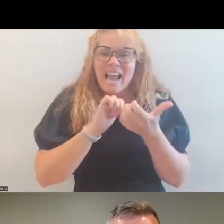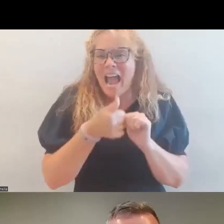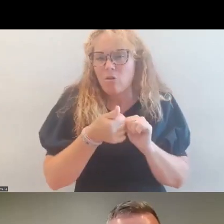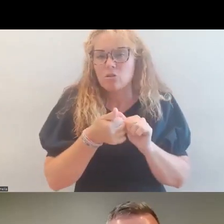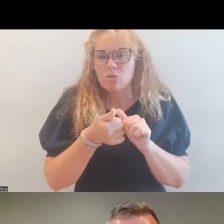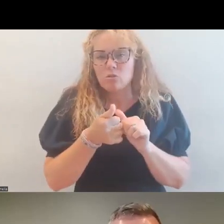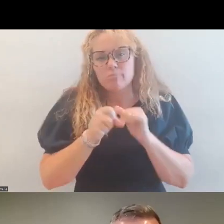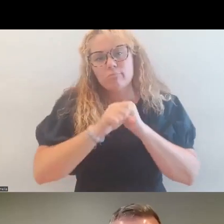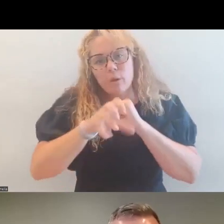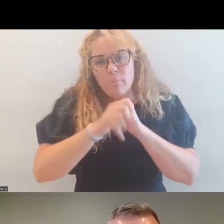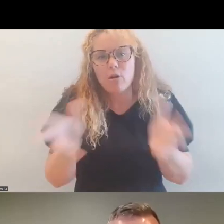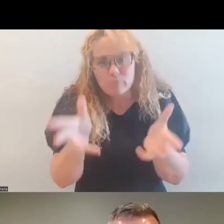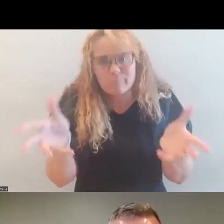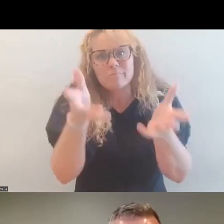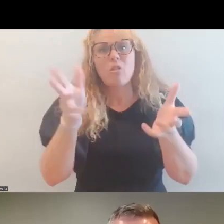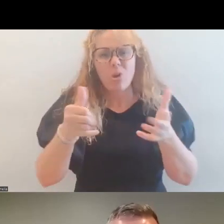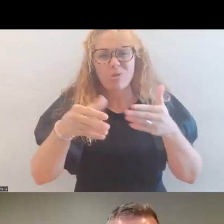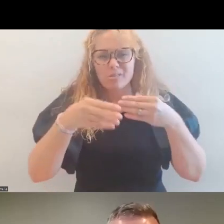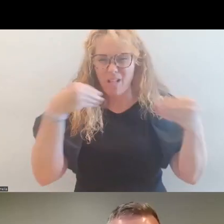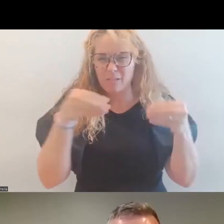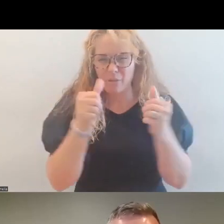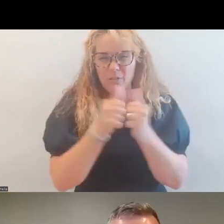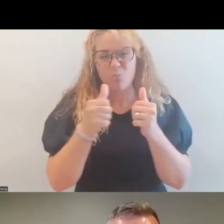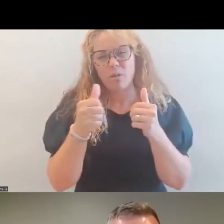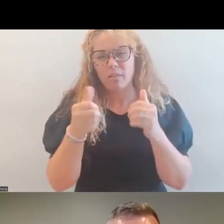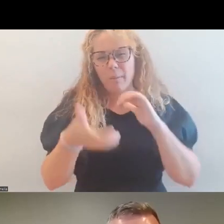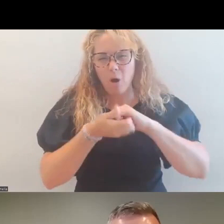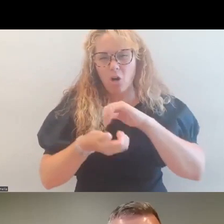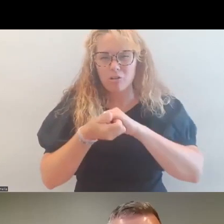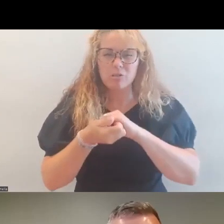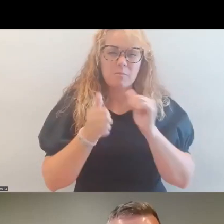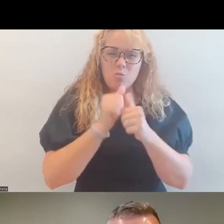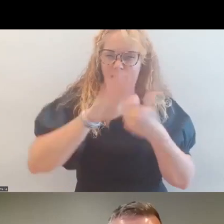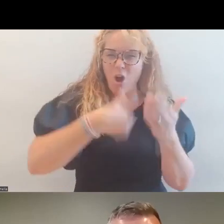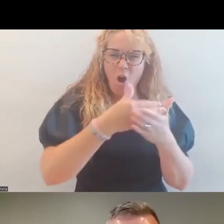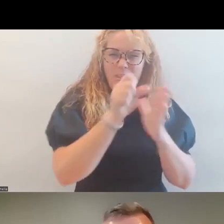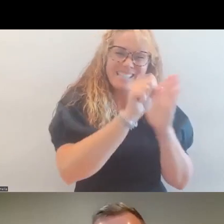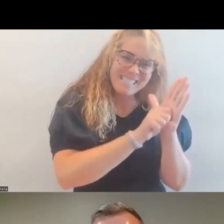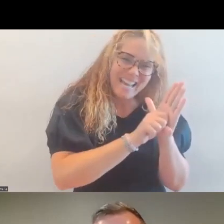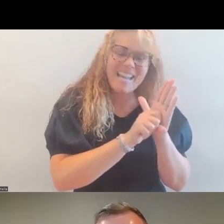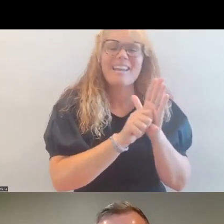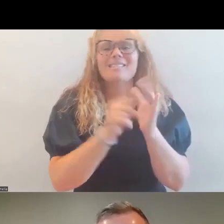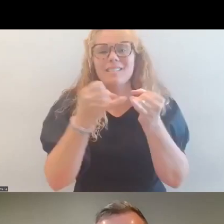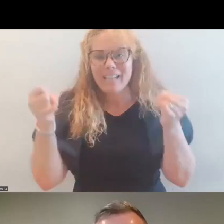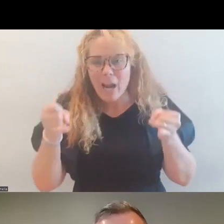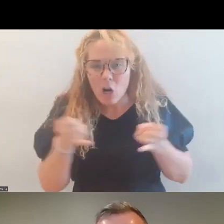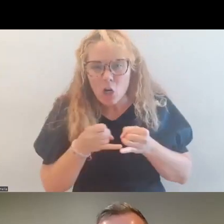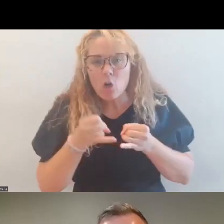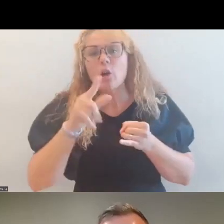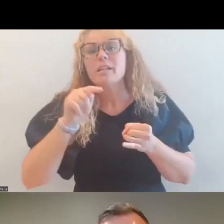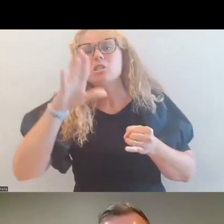the flexibilities in partnership with states and territories and tribes around the development of those systems. So I'll put the link in